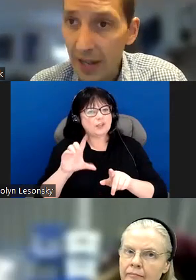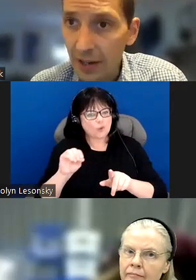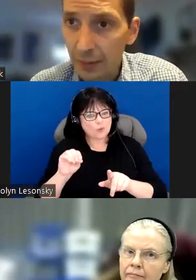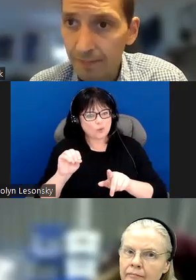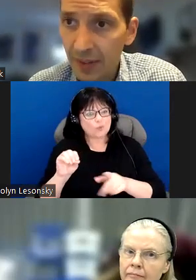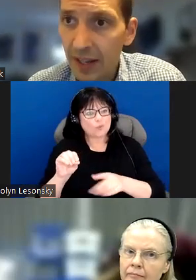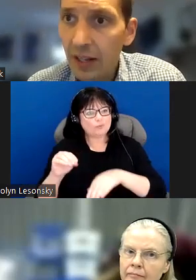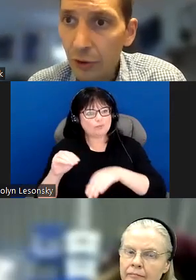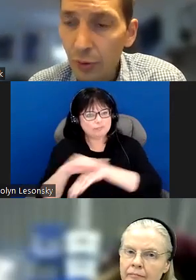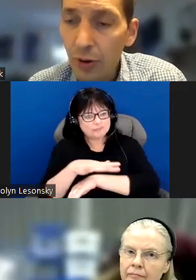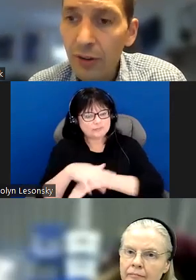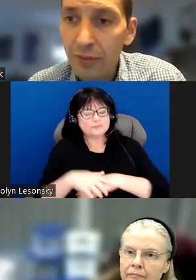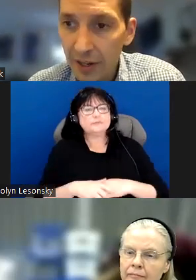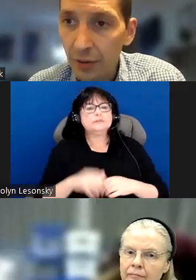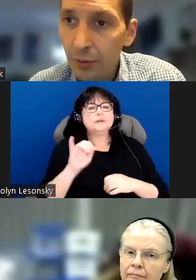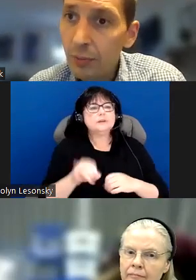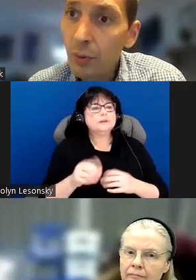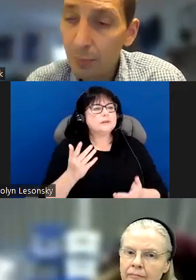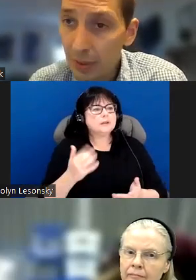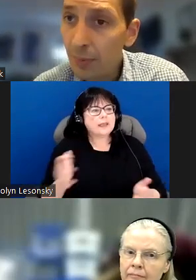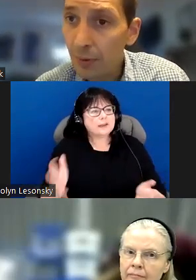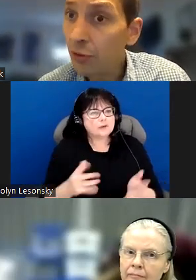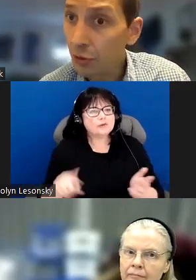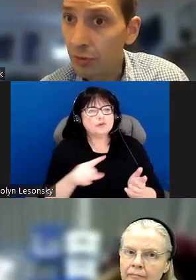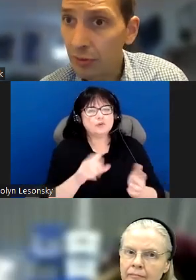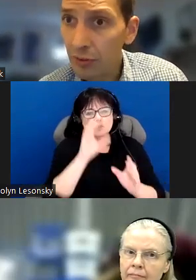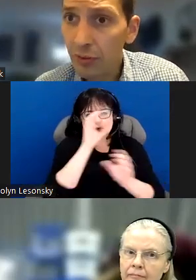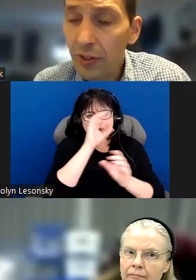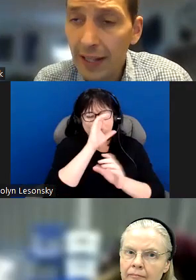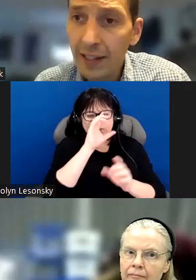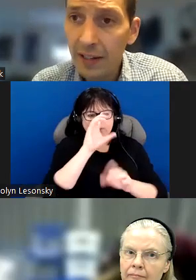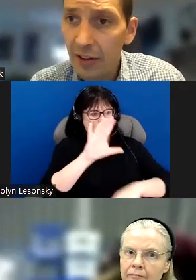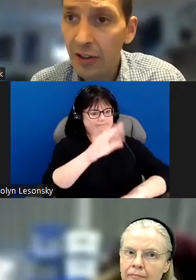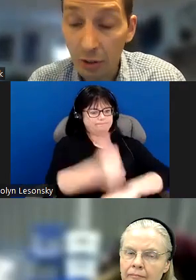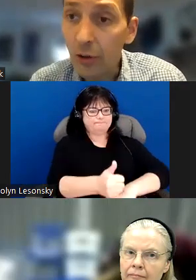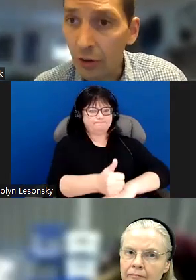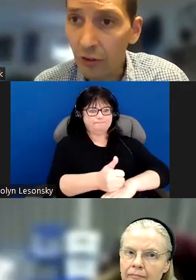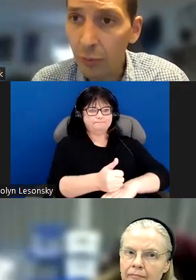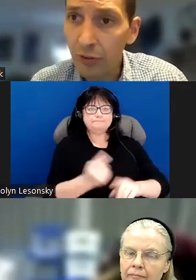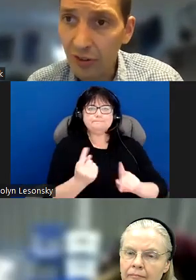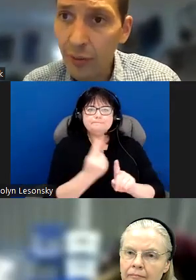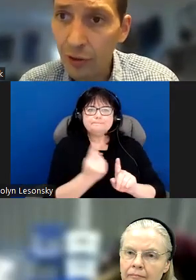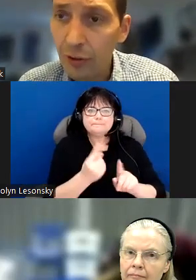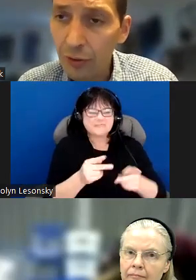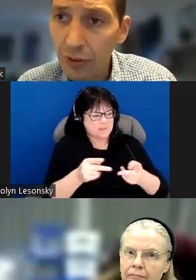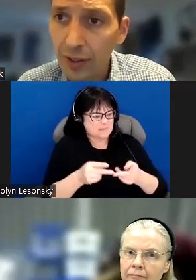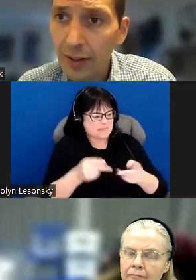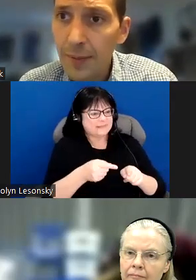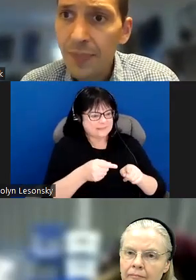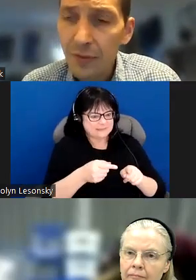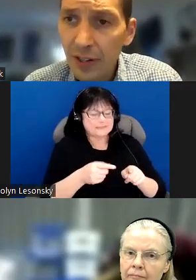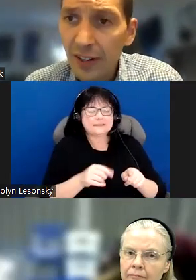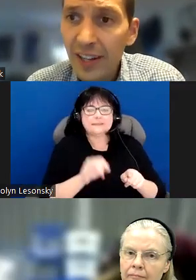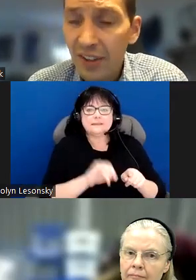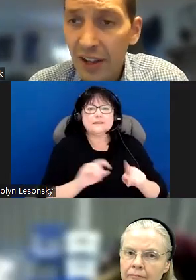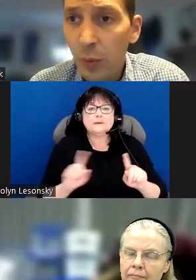create venue. Look to create a venue where people, students, feel like they can tell you, learners, I suppose is the language you use,